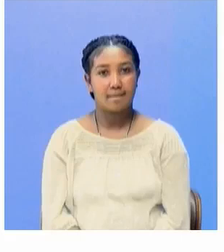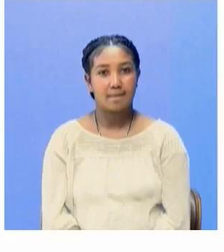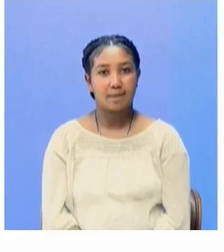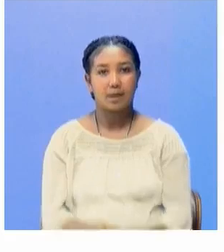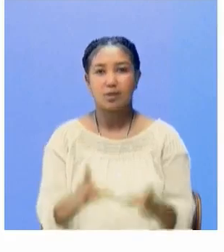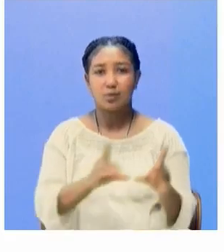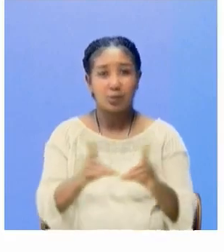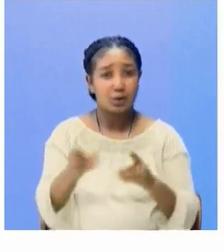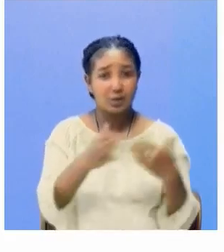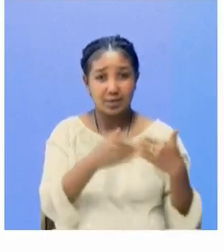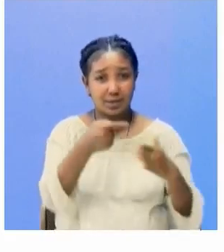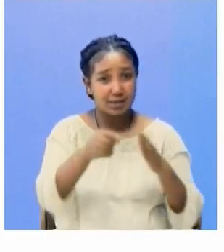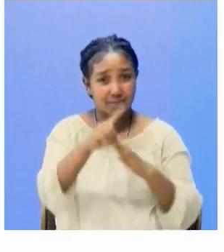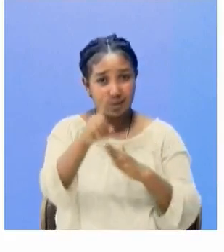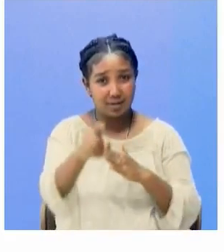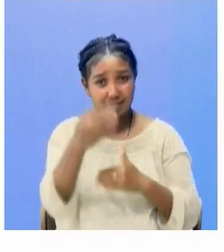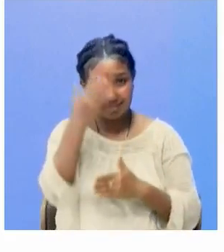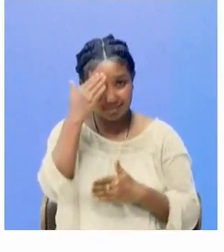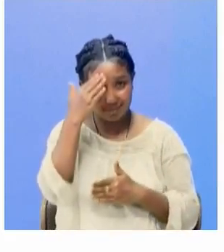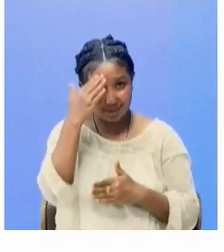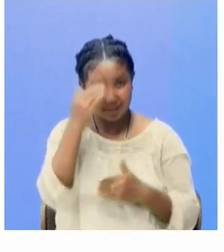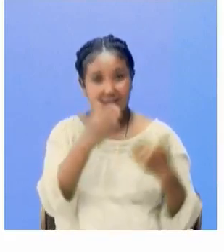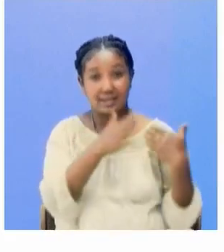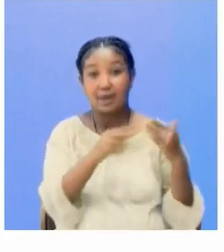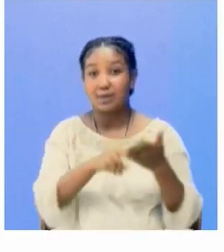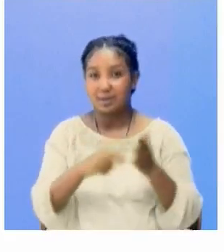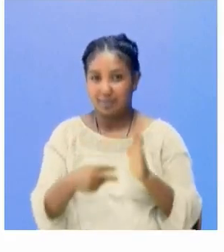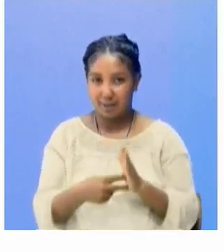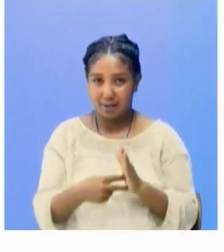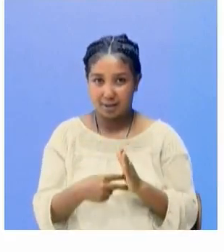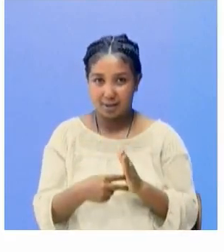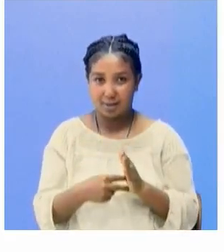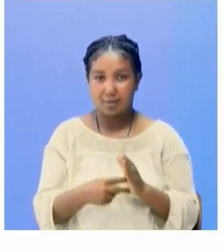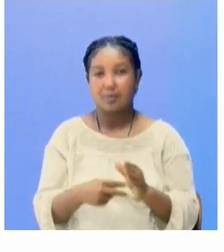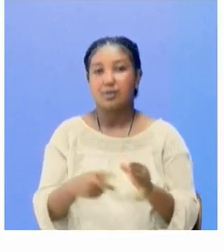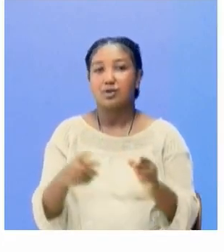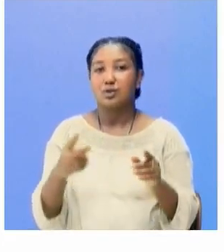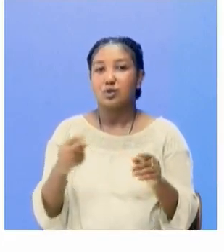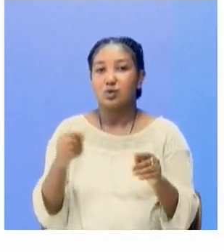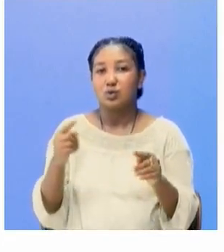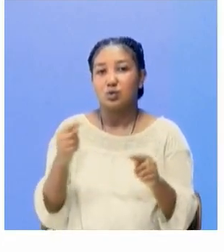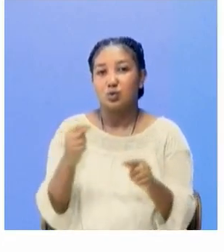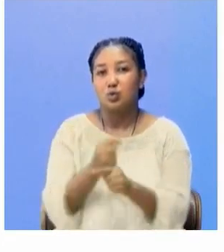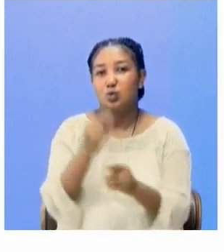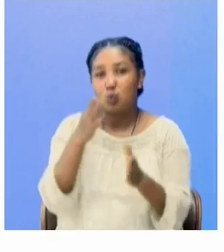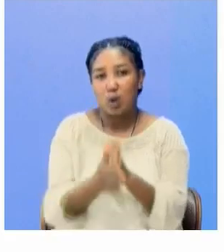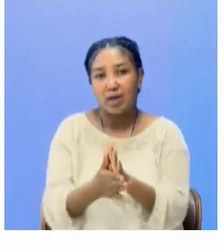Do you know what subject means? Subject means doer